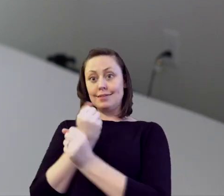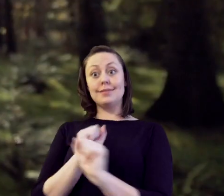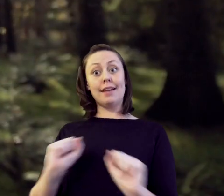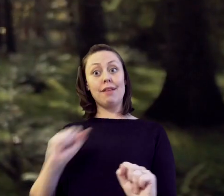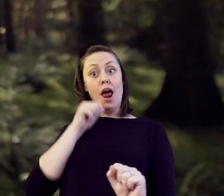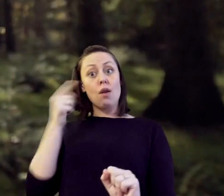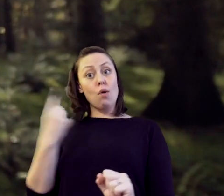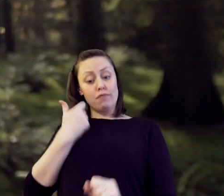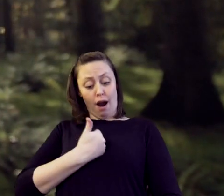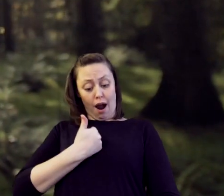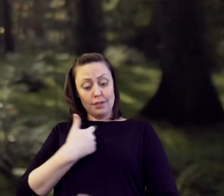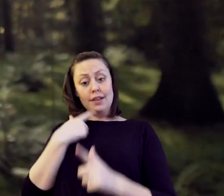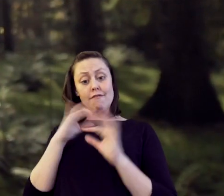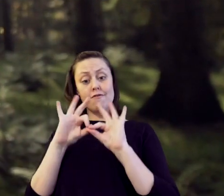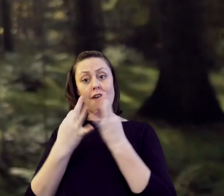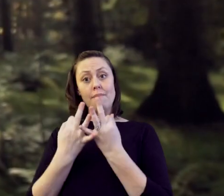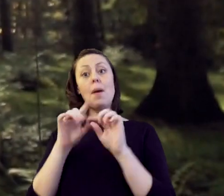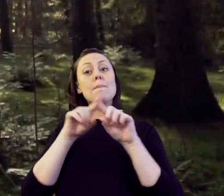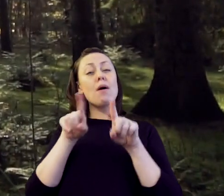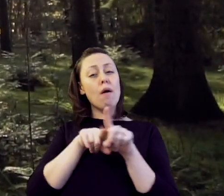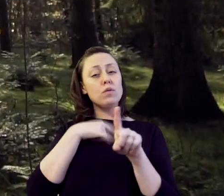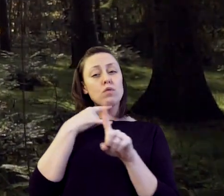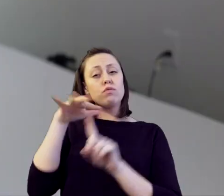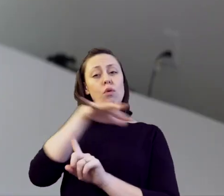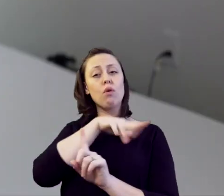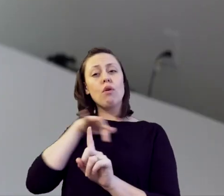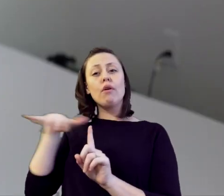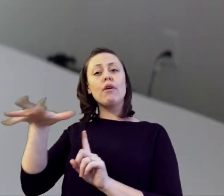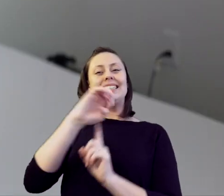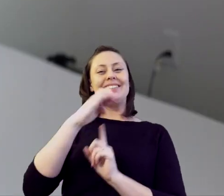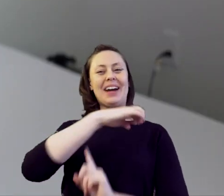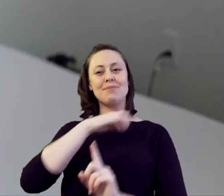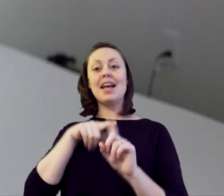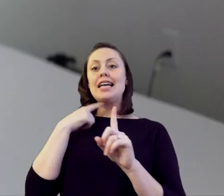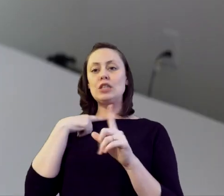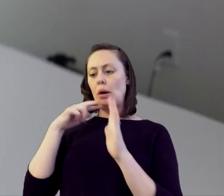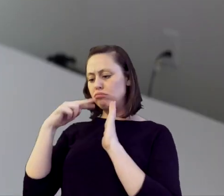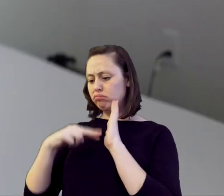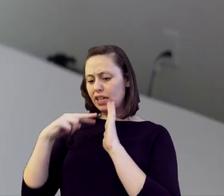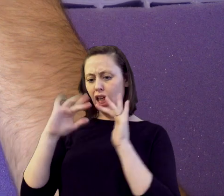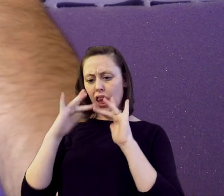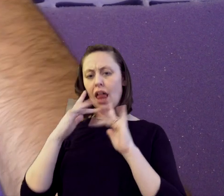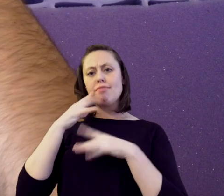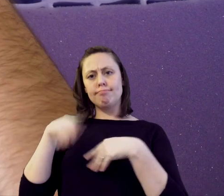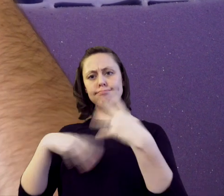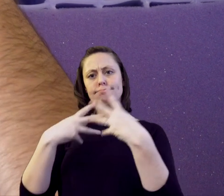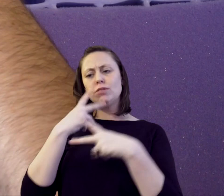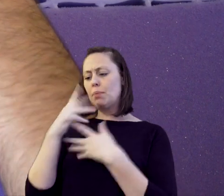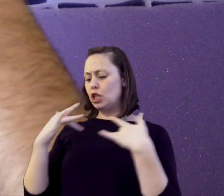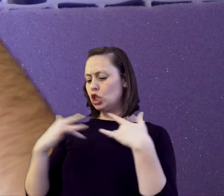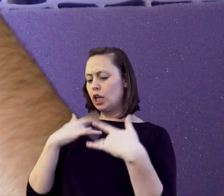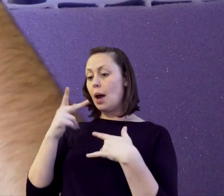safety, not only for ourselves and our families, but for the environment. I read online that there was some concern for the